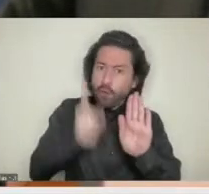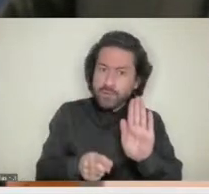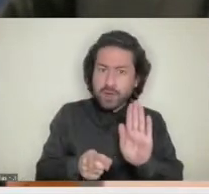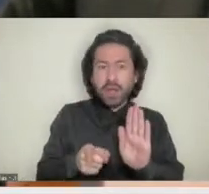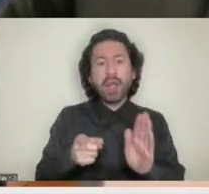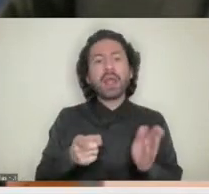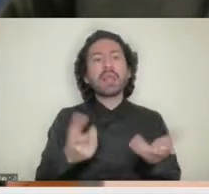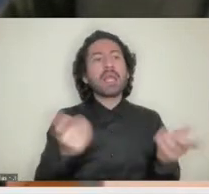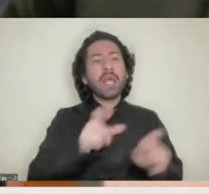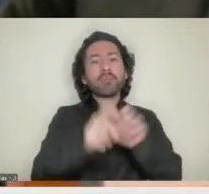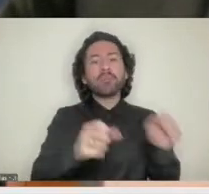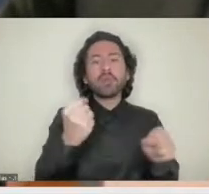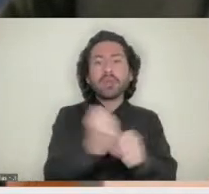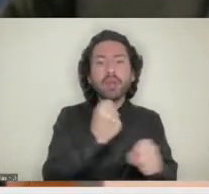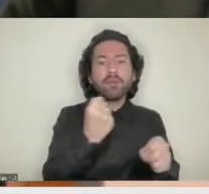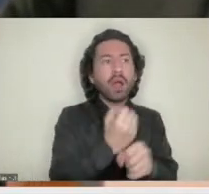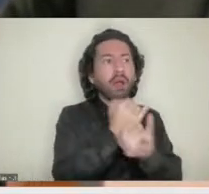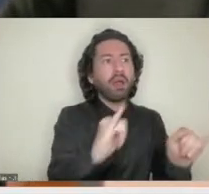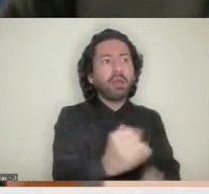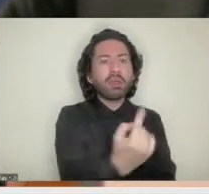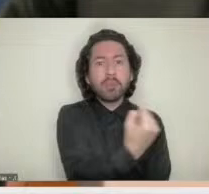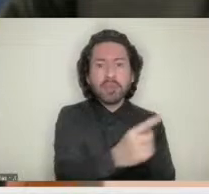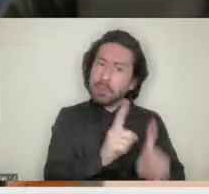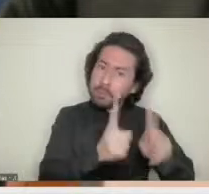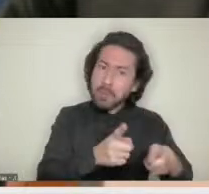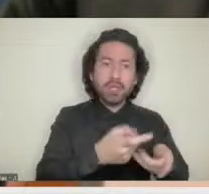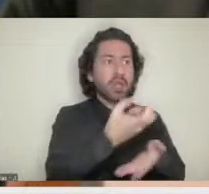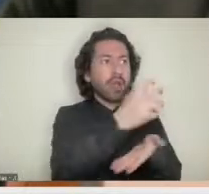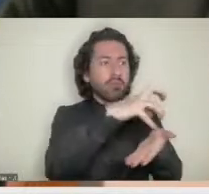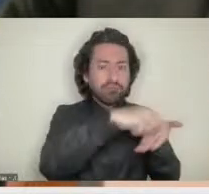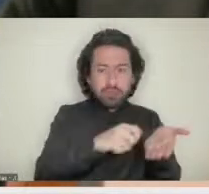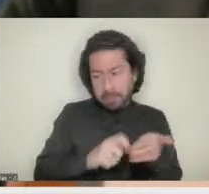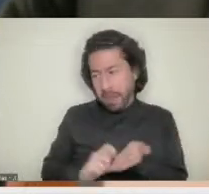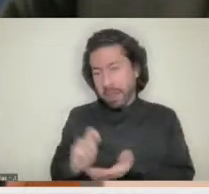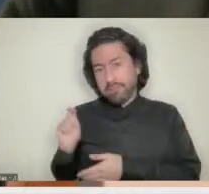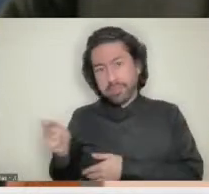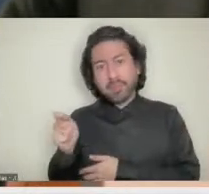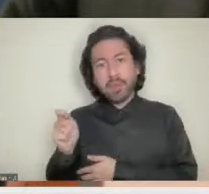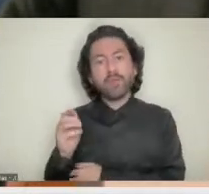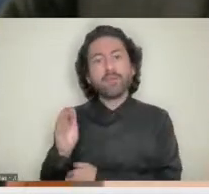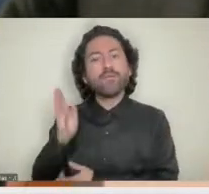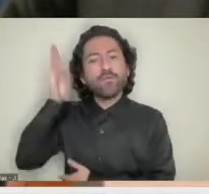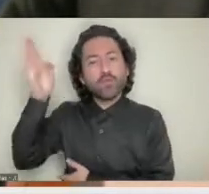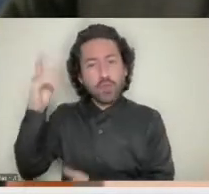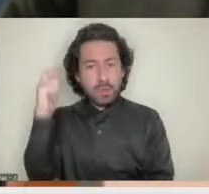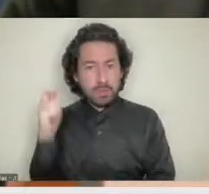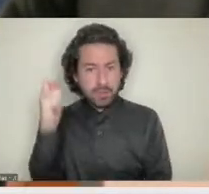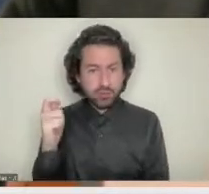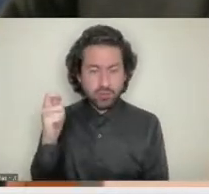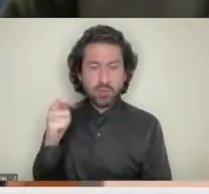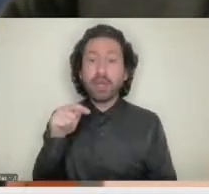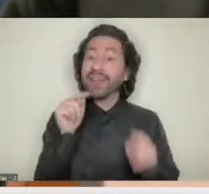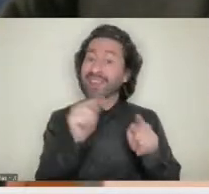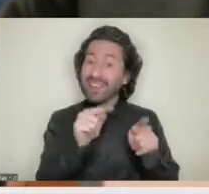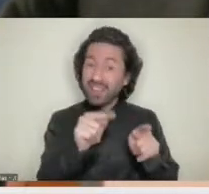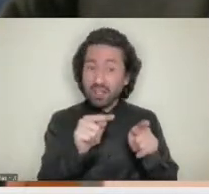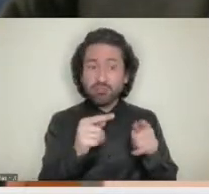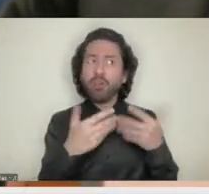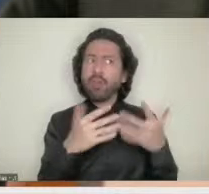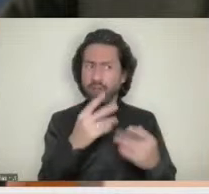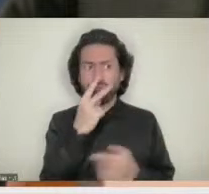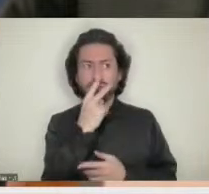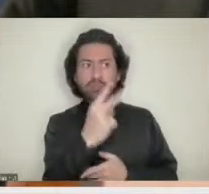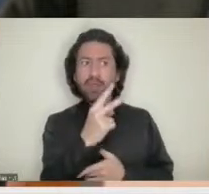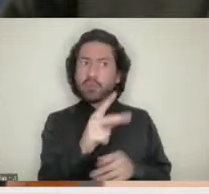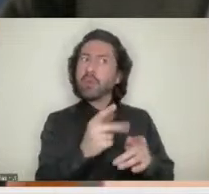forth this mandatory nature of contributions for independent workers for certain income tranches.